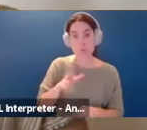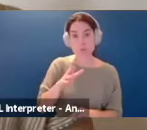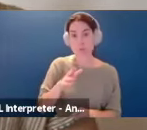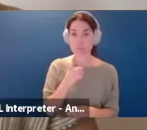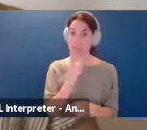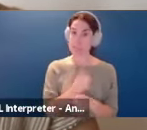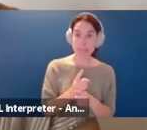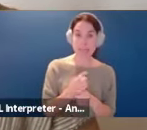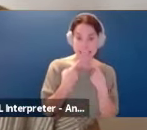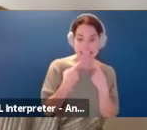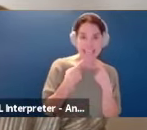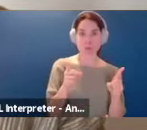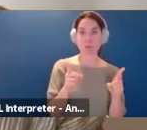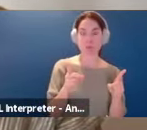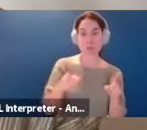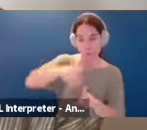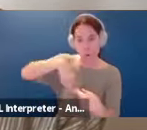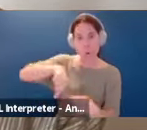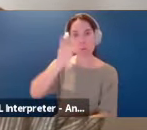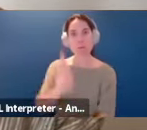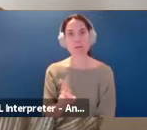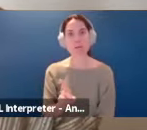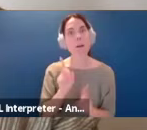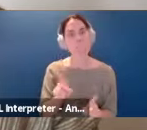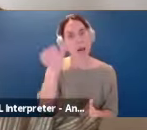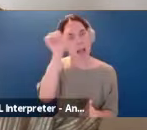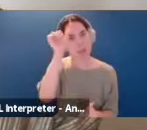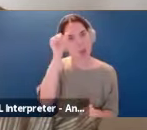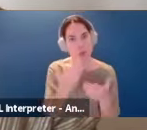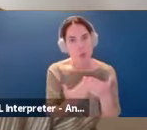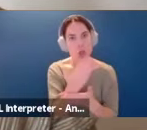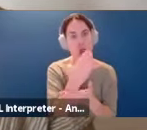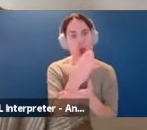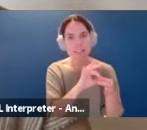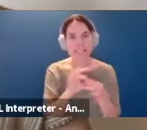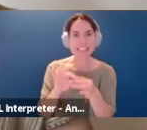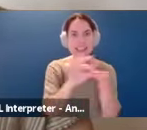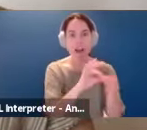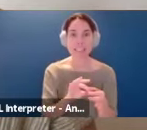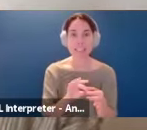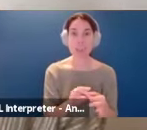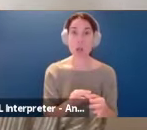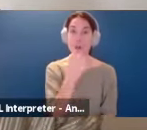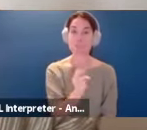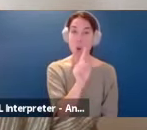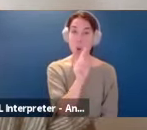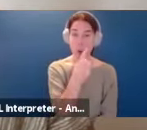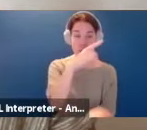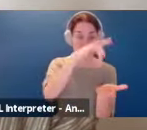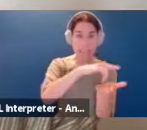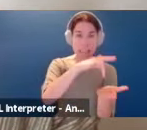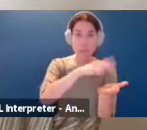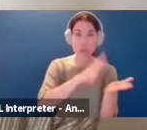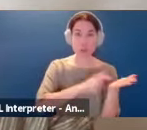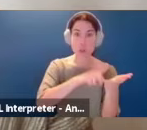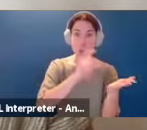that the new new society will not have a single nucleus it will be multiple and hybrid that's why i'm in